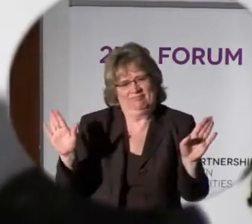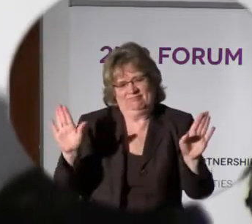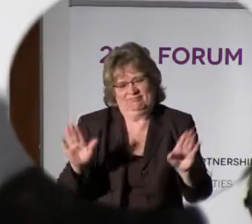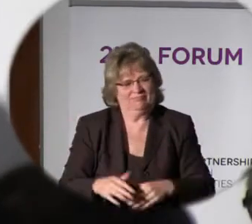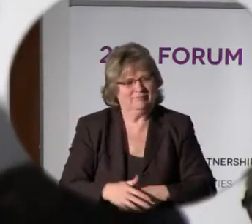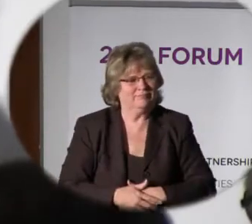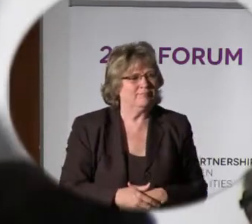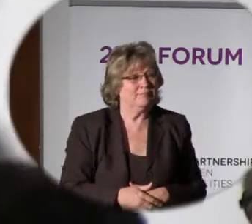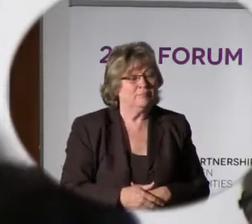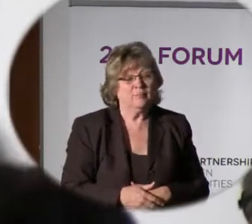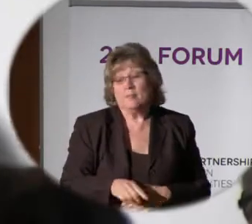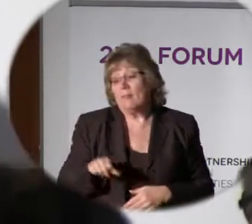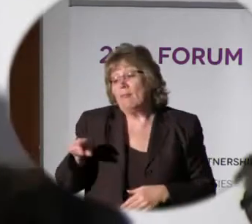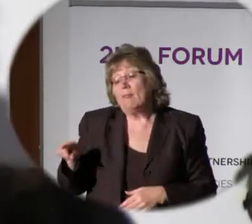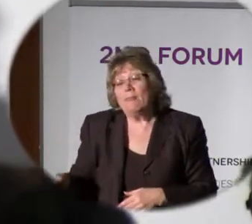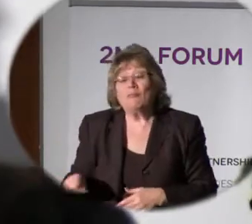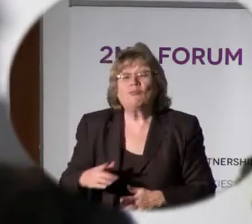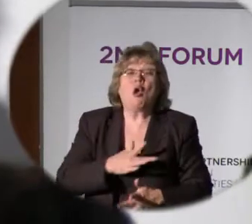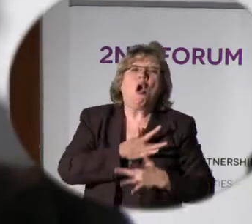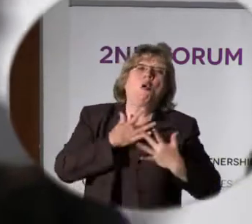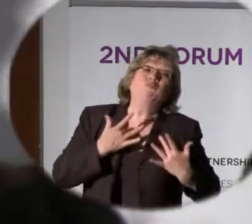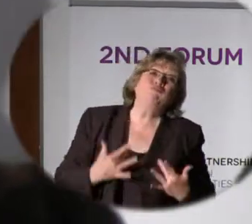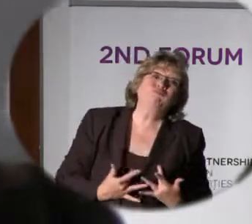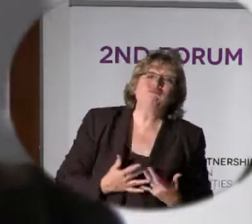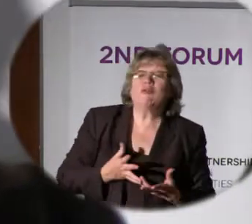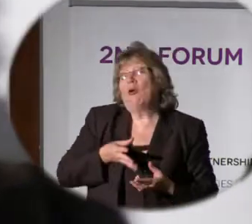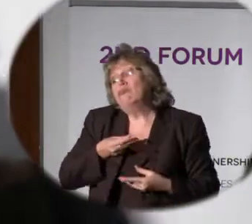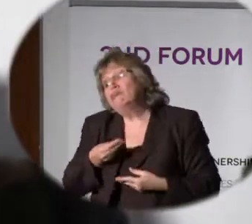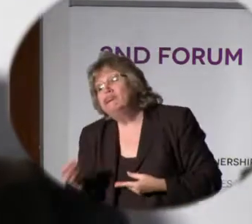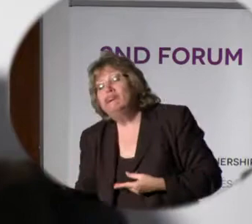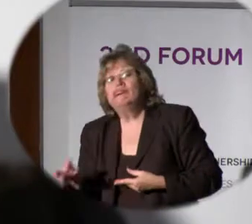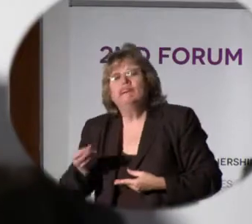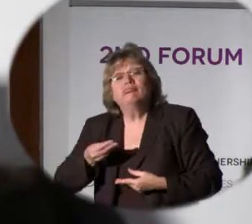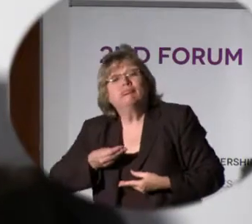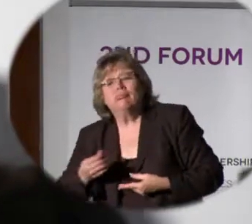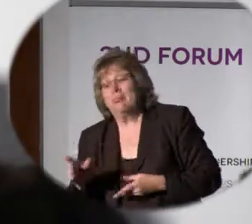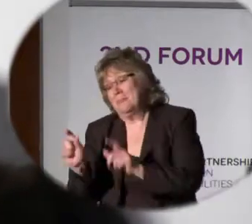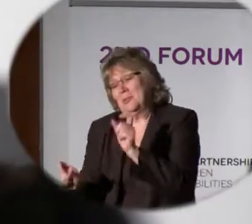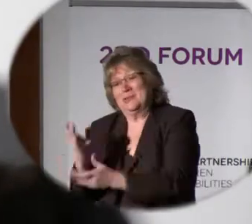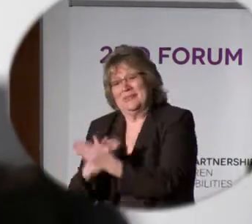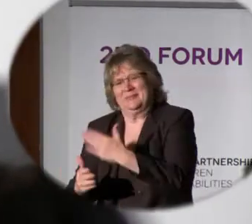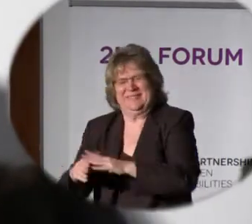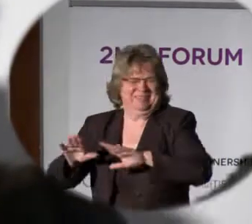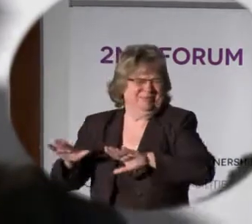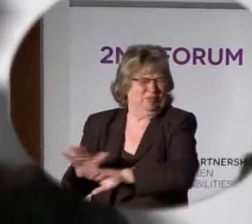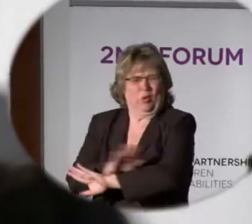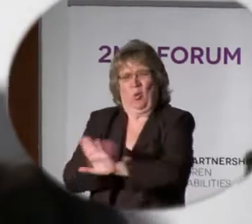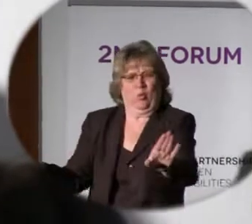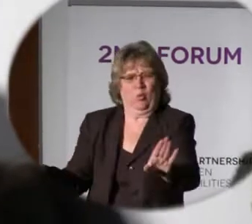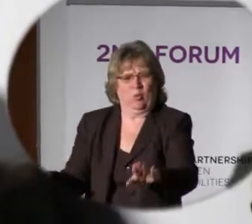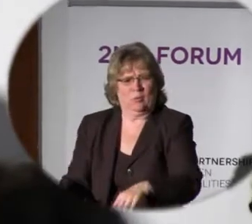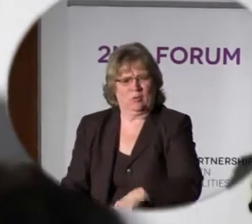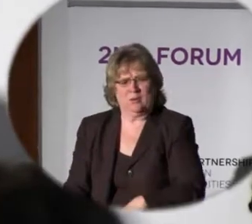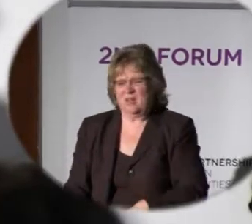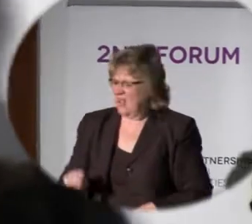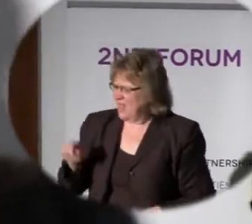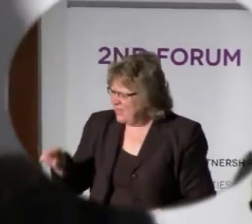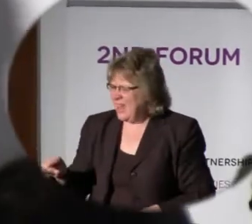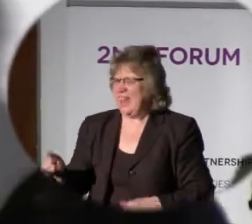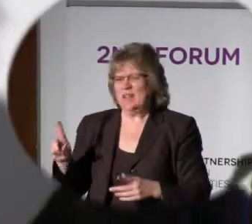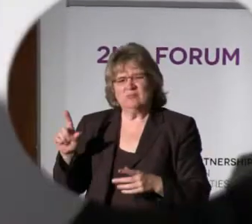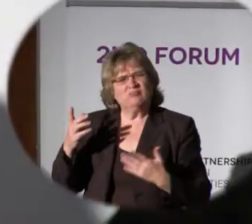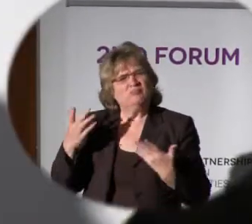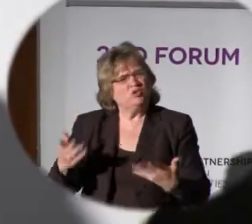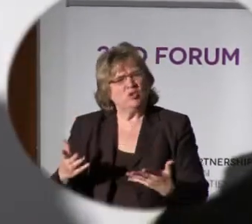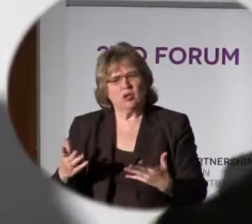not recipients of what others want to give them. People with disabilities are the main actors in